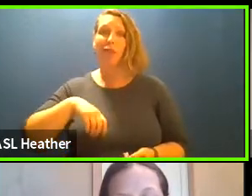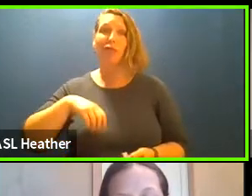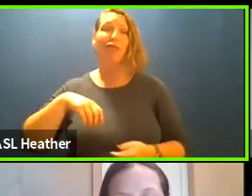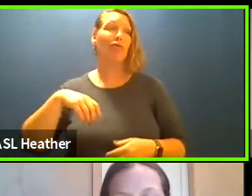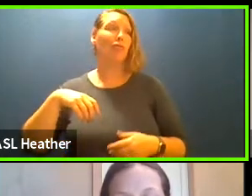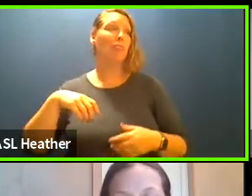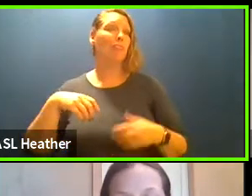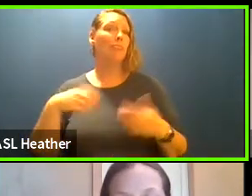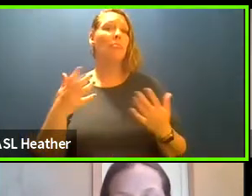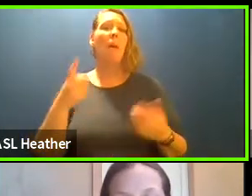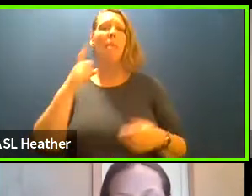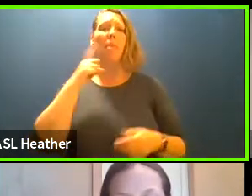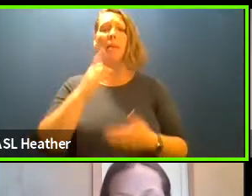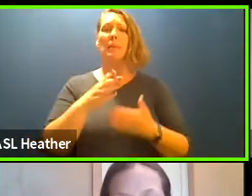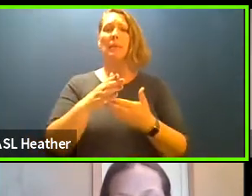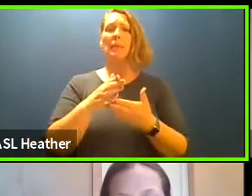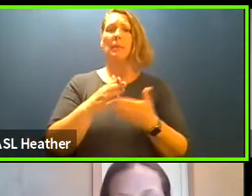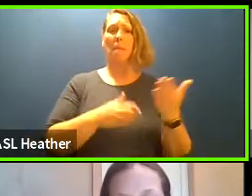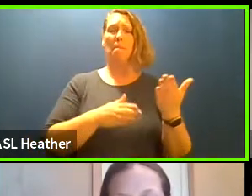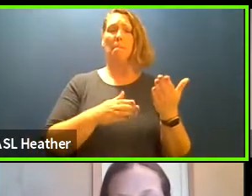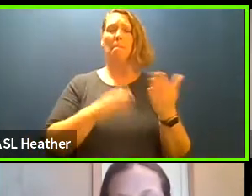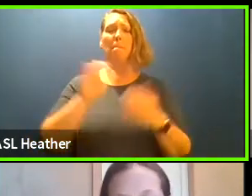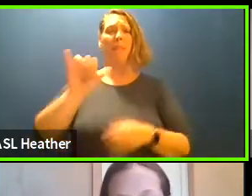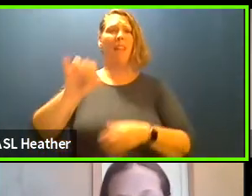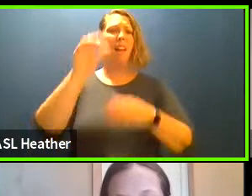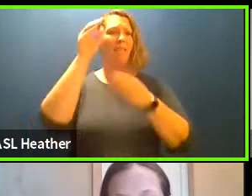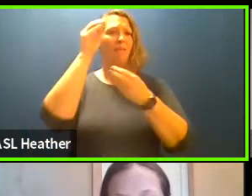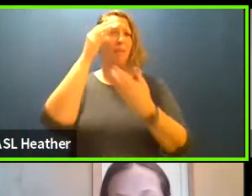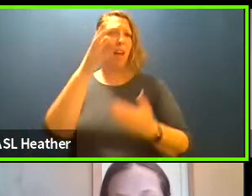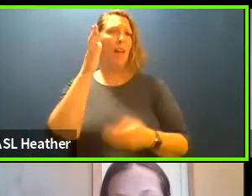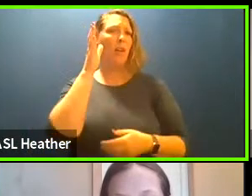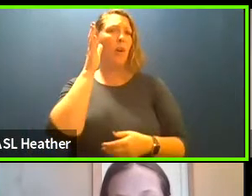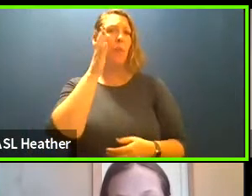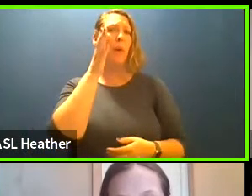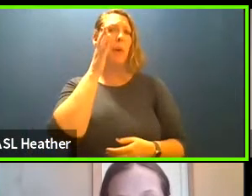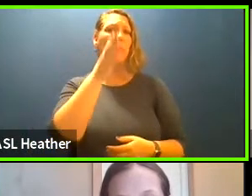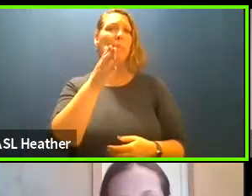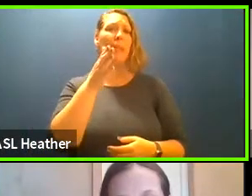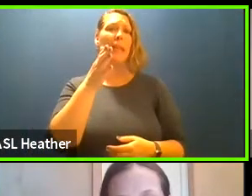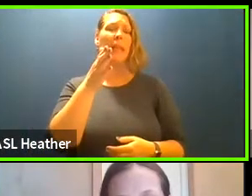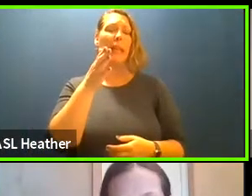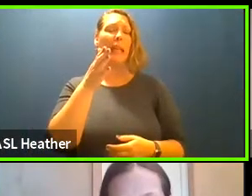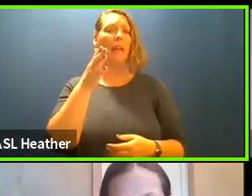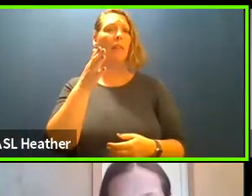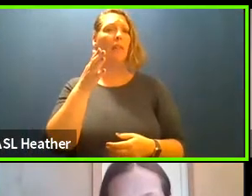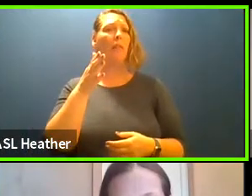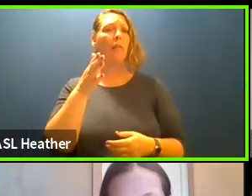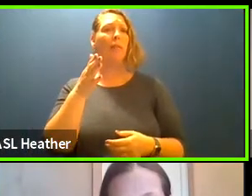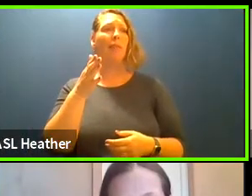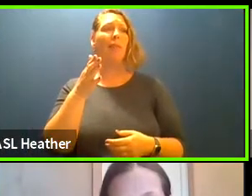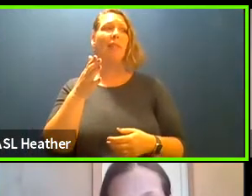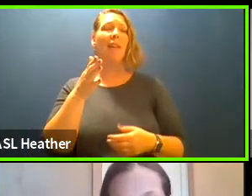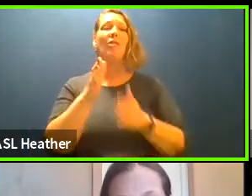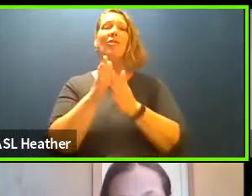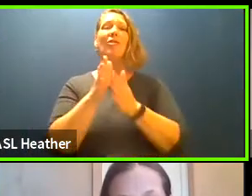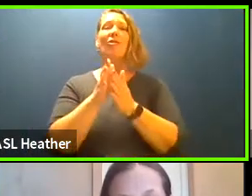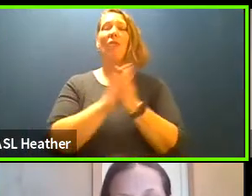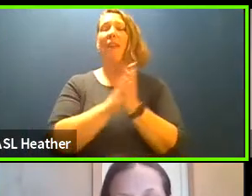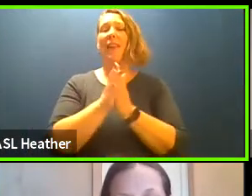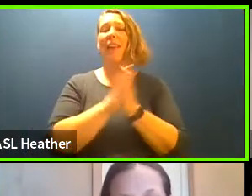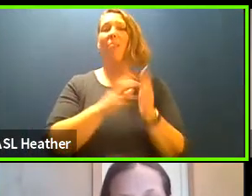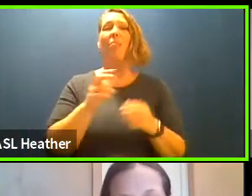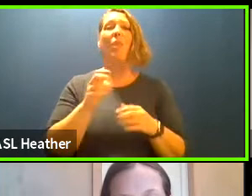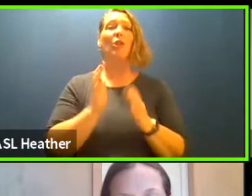And I think some of this data will also be driving some of the traffic analysis that the program is going to be